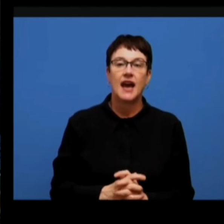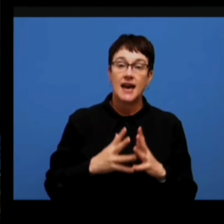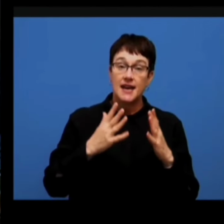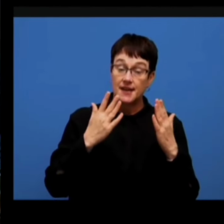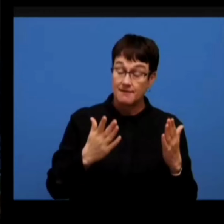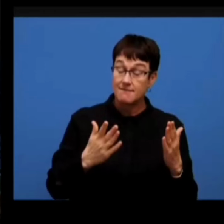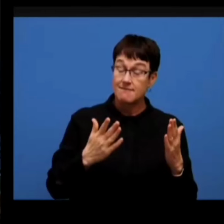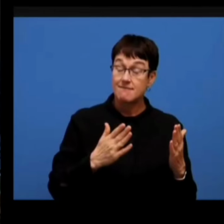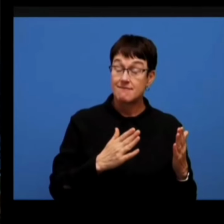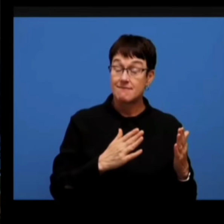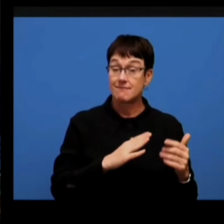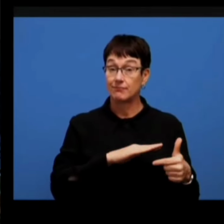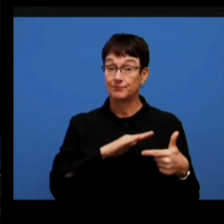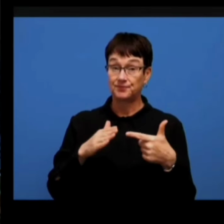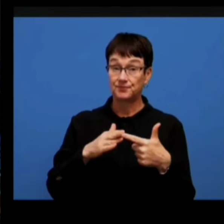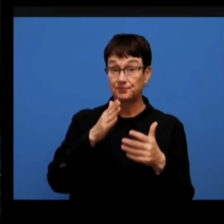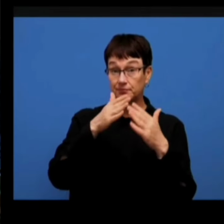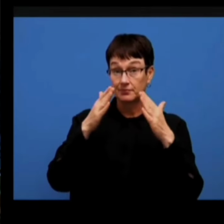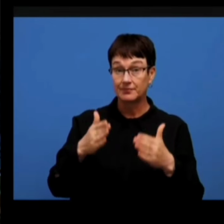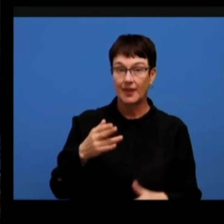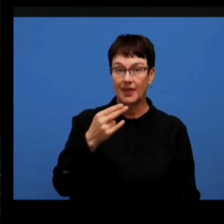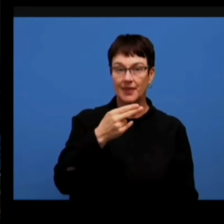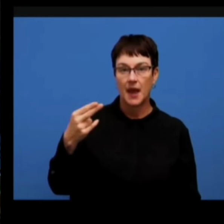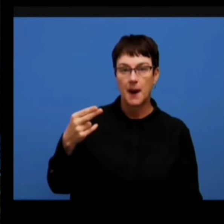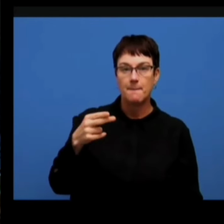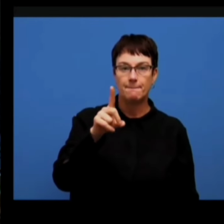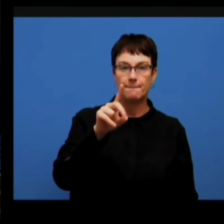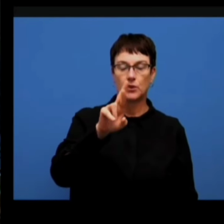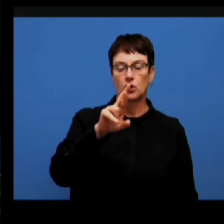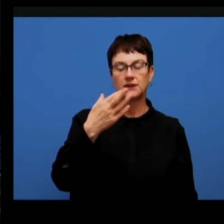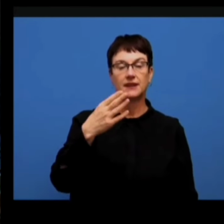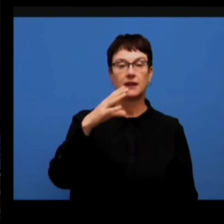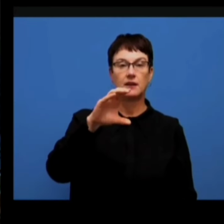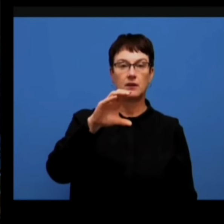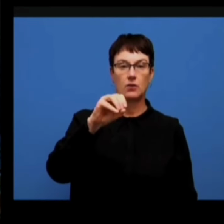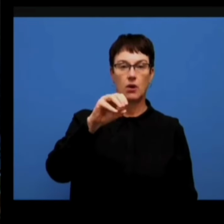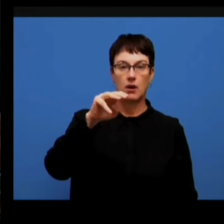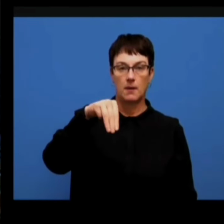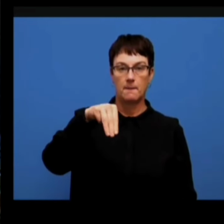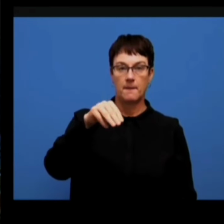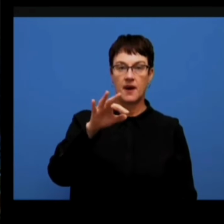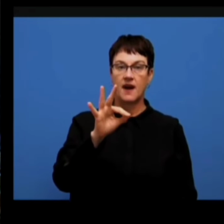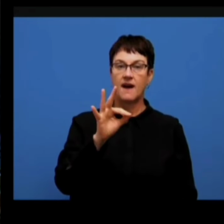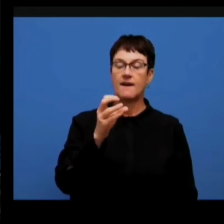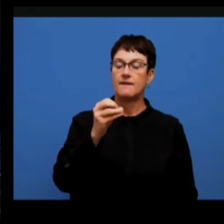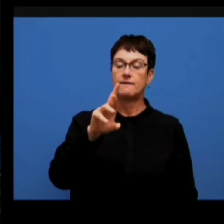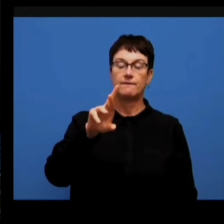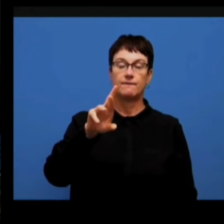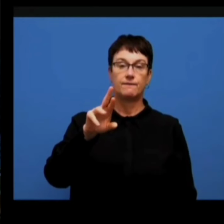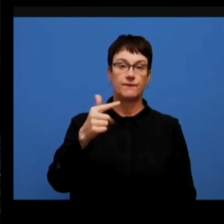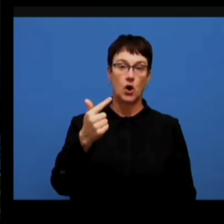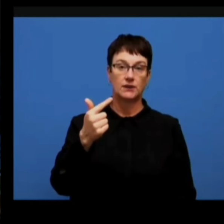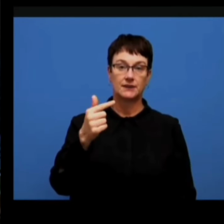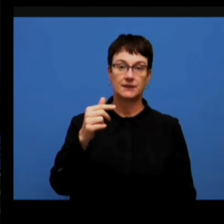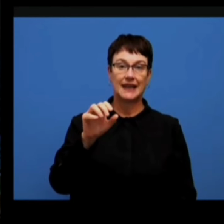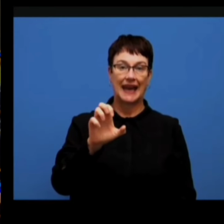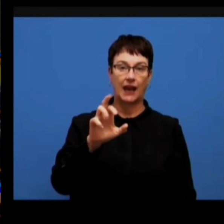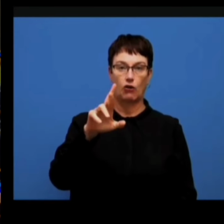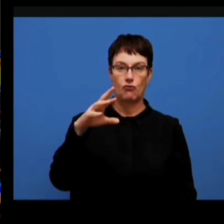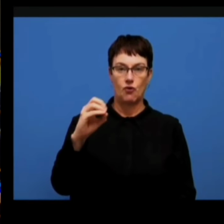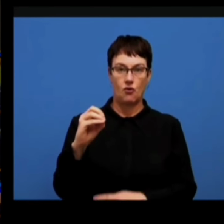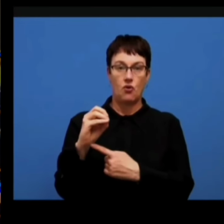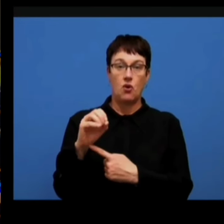President and CEO of the International Crisis Group. You have the floor, please. Thank you, Co-Chair.